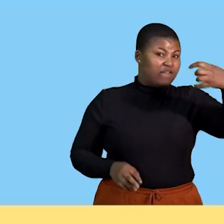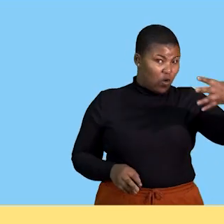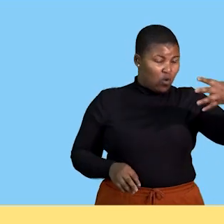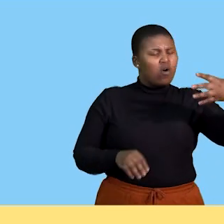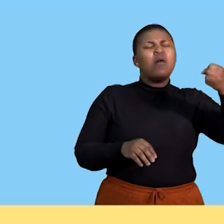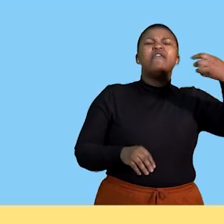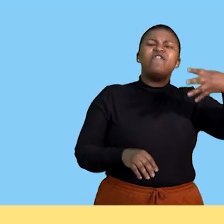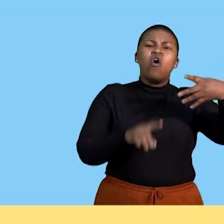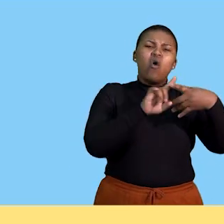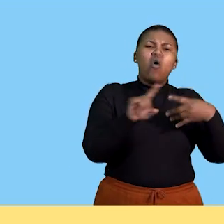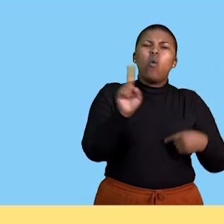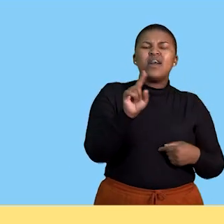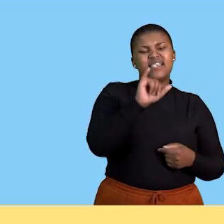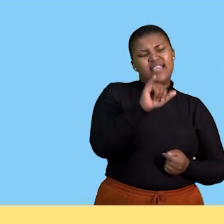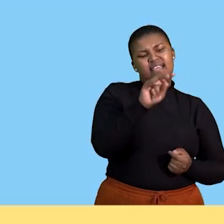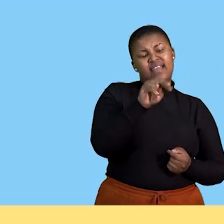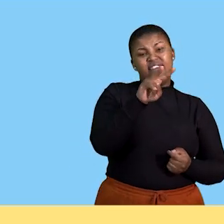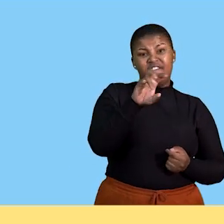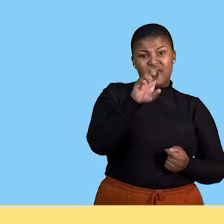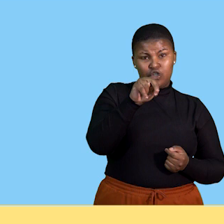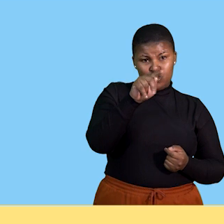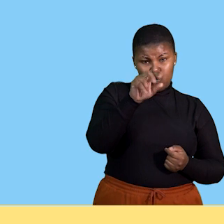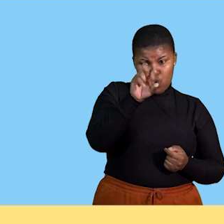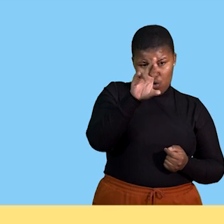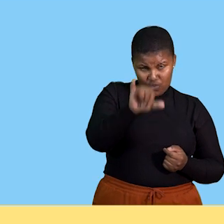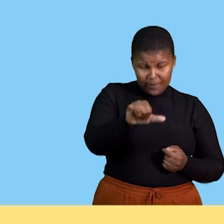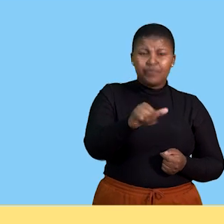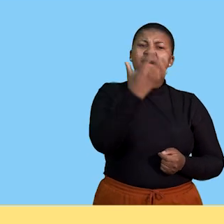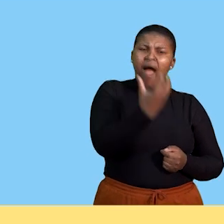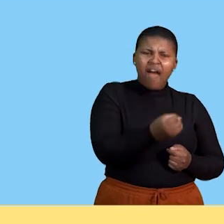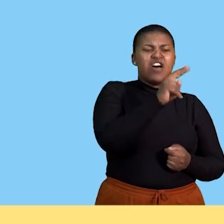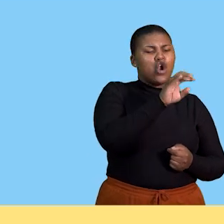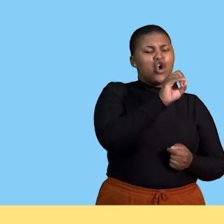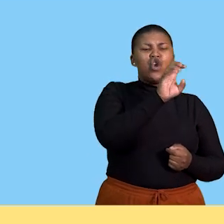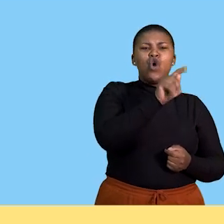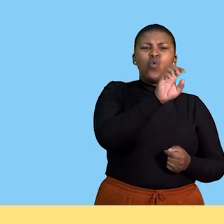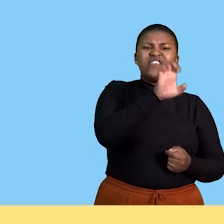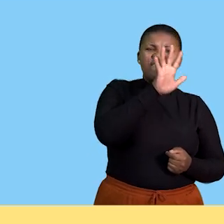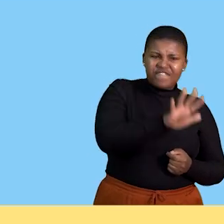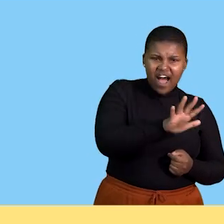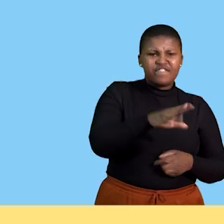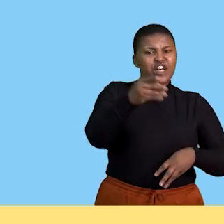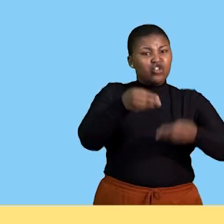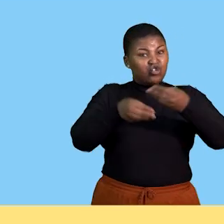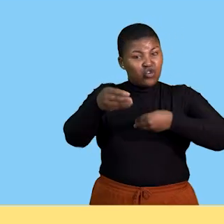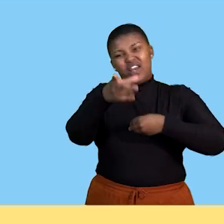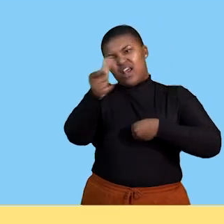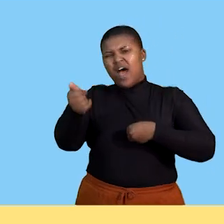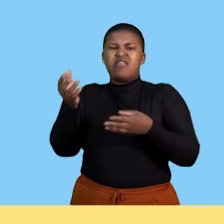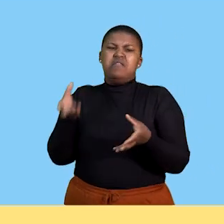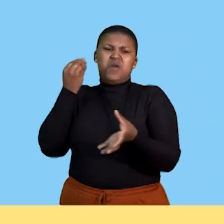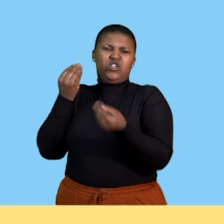inventory. And then we have note 5, that is trade and